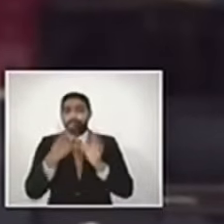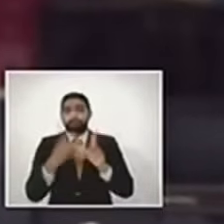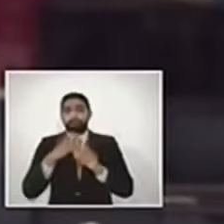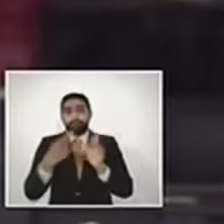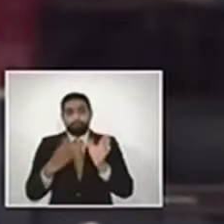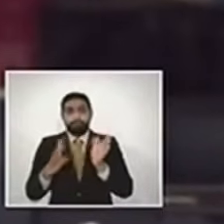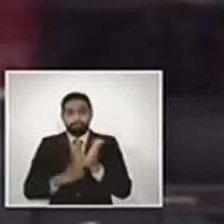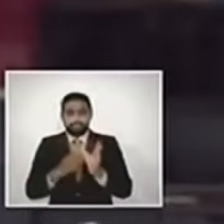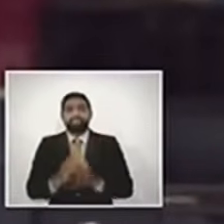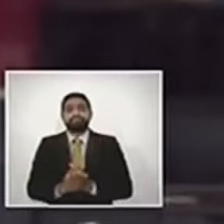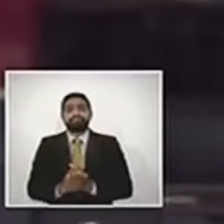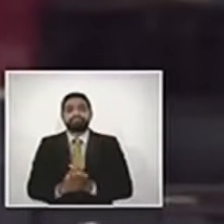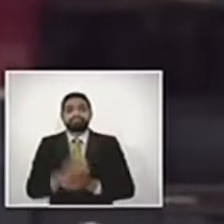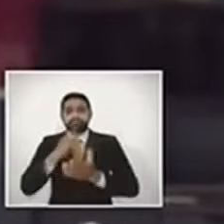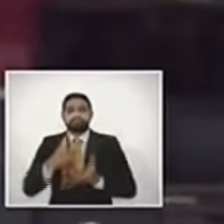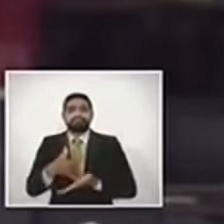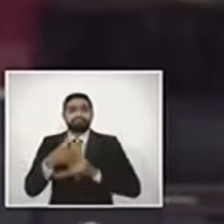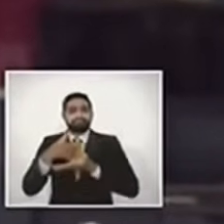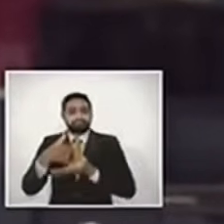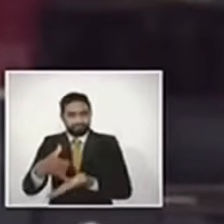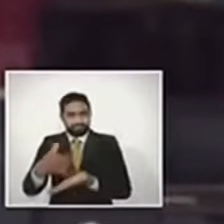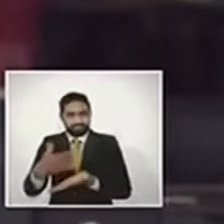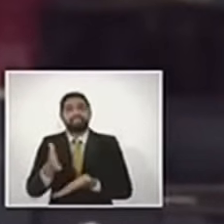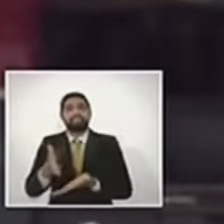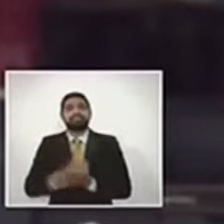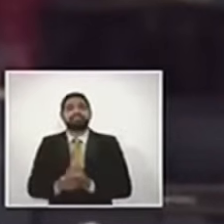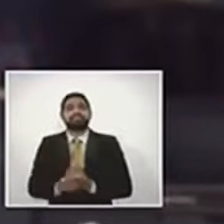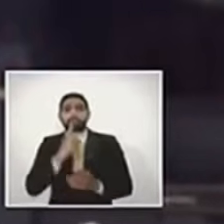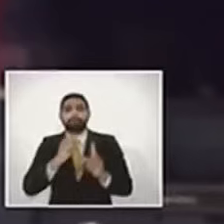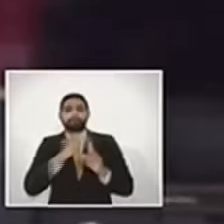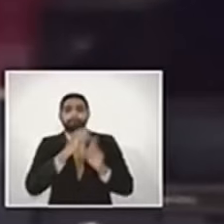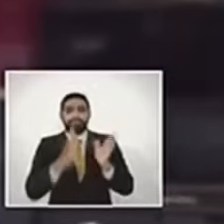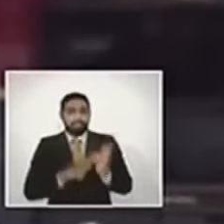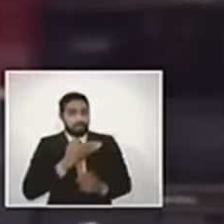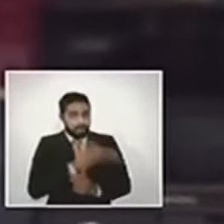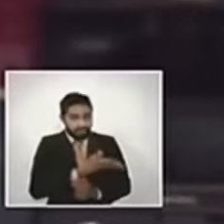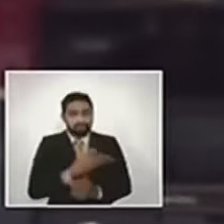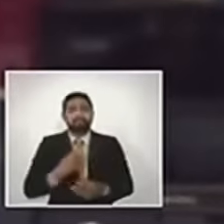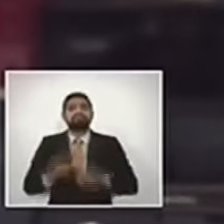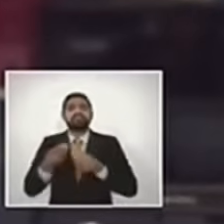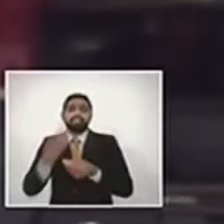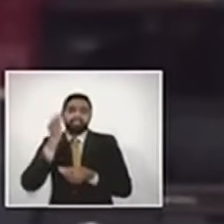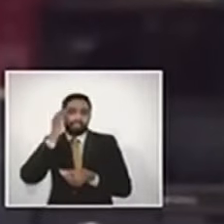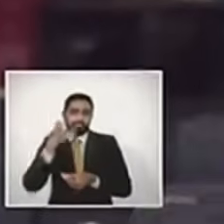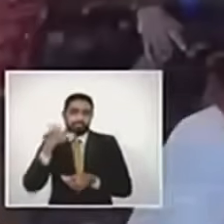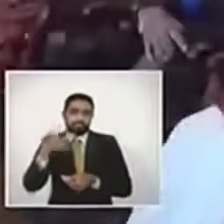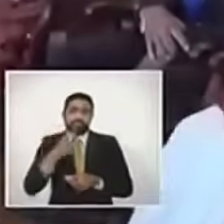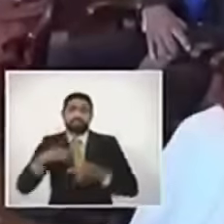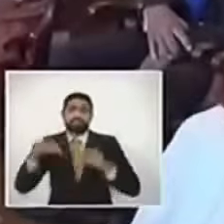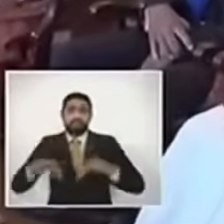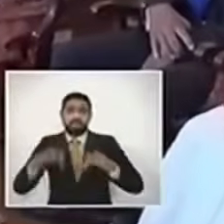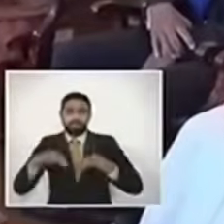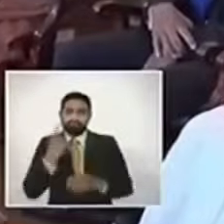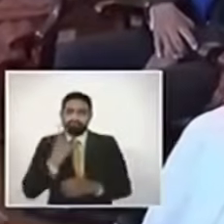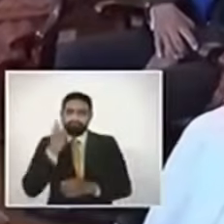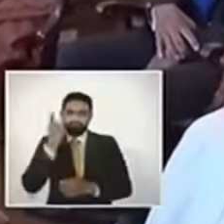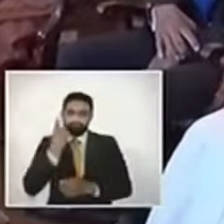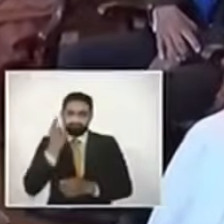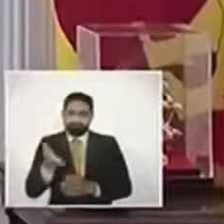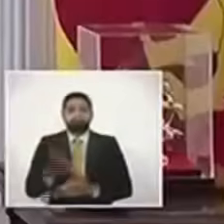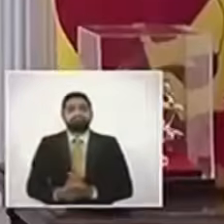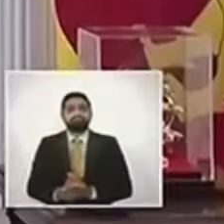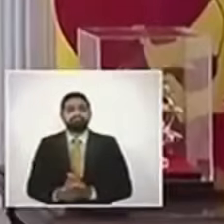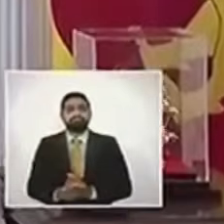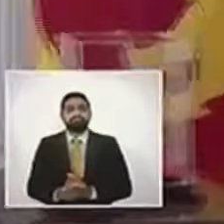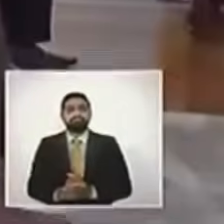Vajirachitra Sena in the presence of Prime Minister Mahinda Rajapaksa today. She was recognized for her valuable